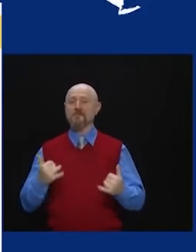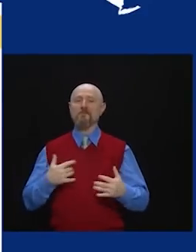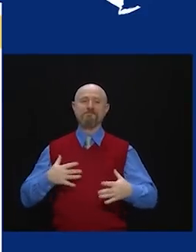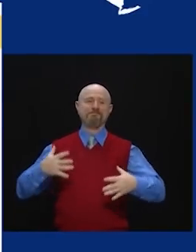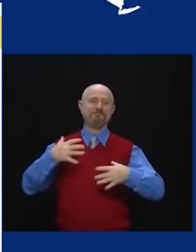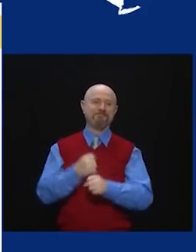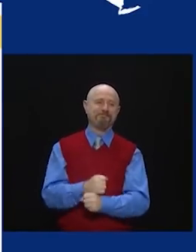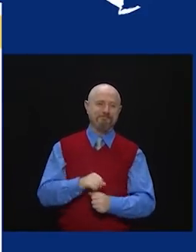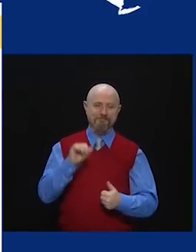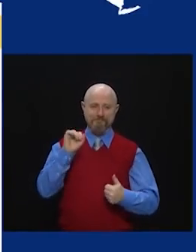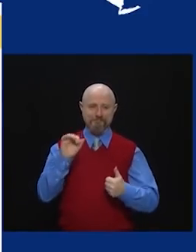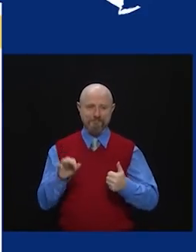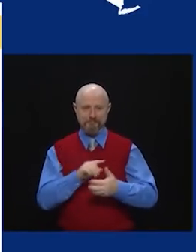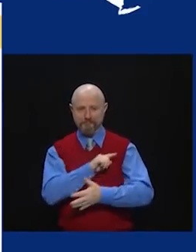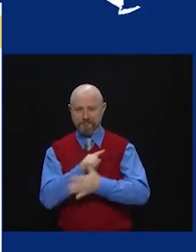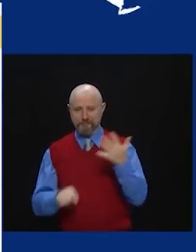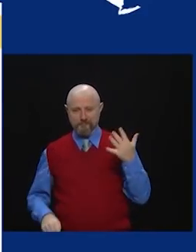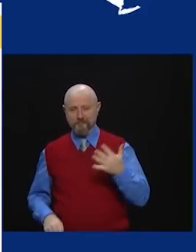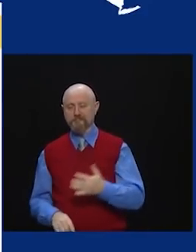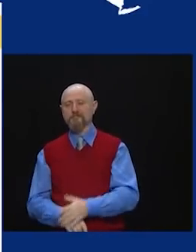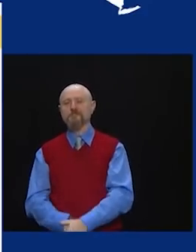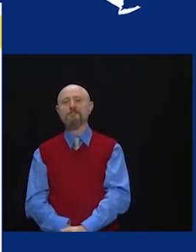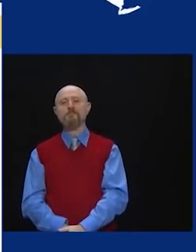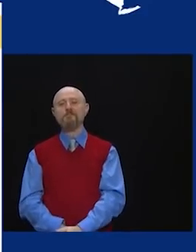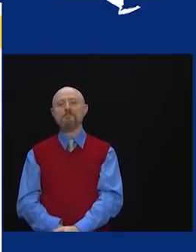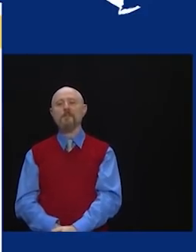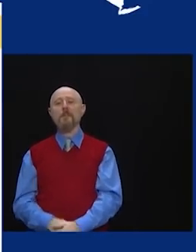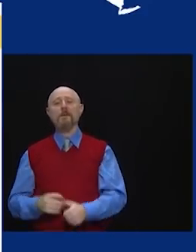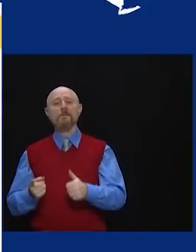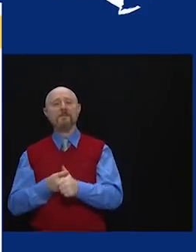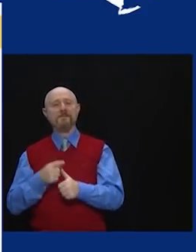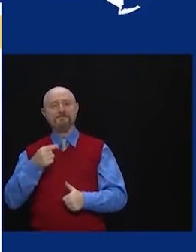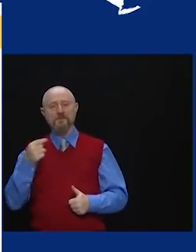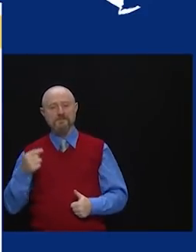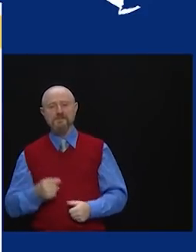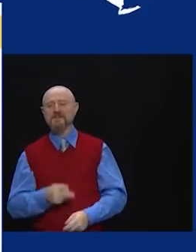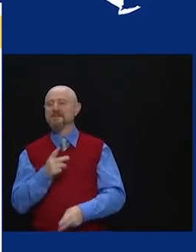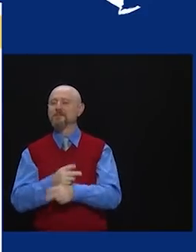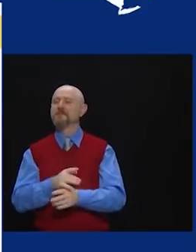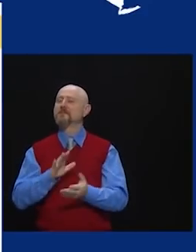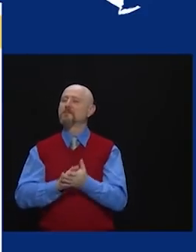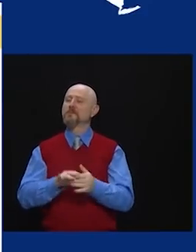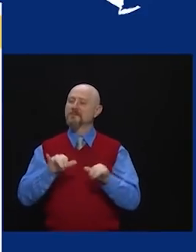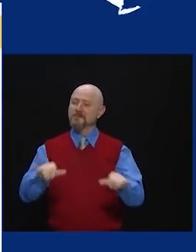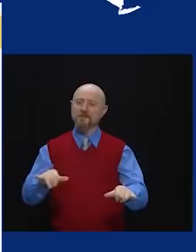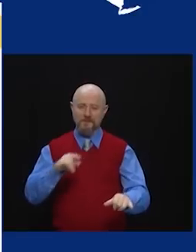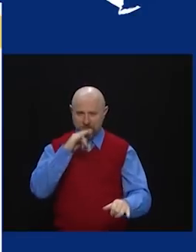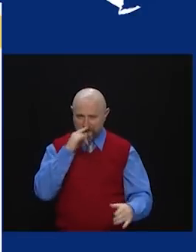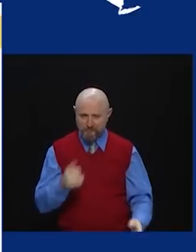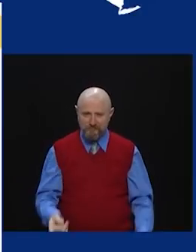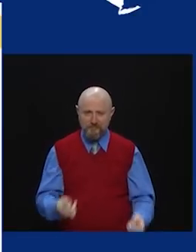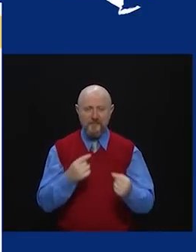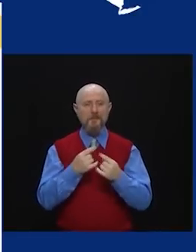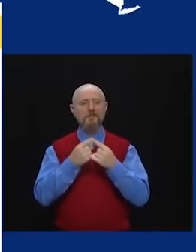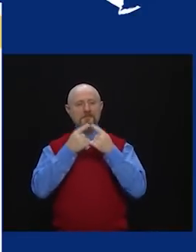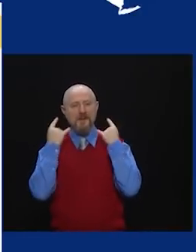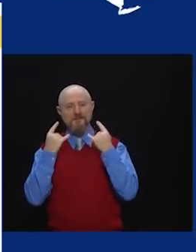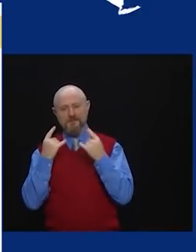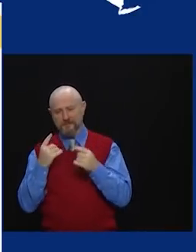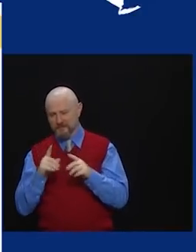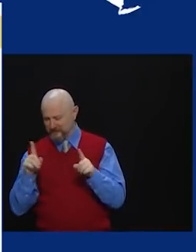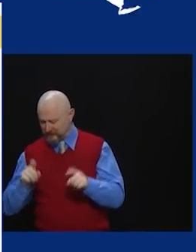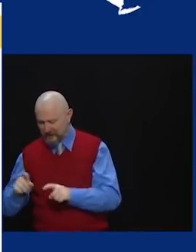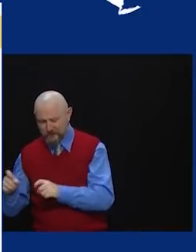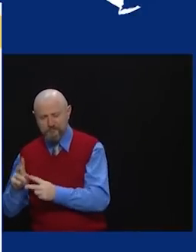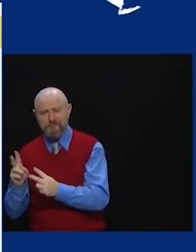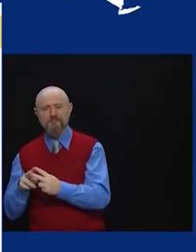Remember this. We're going to keep kids in school, number one. We're going to keep wearing masks and keep testing, number two. We're going to prevent severe